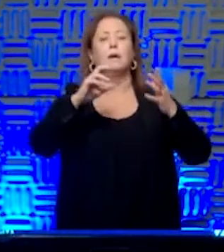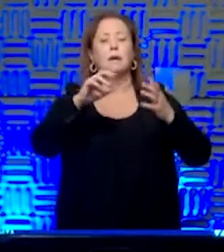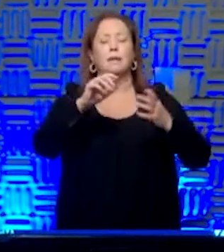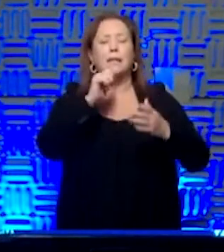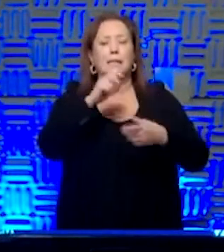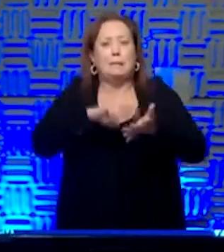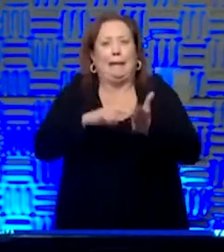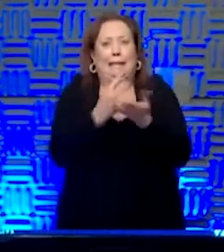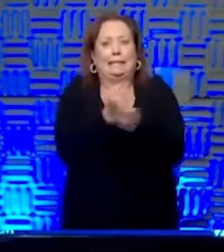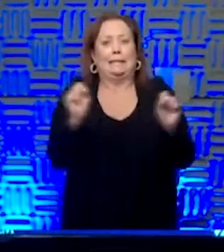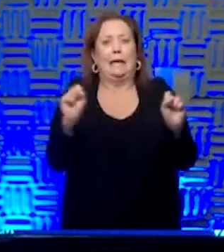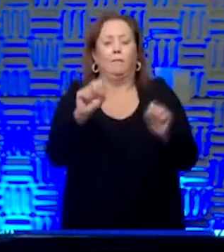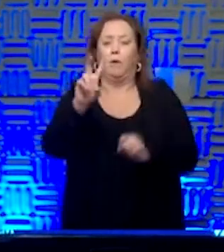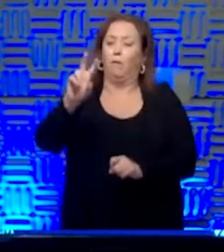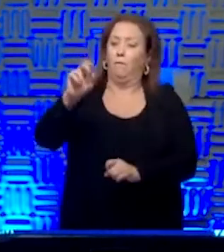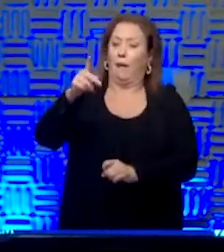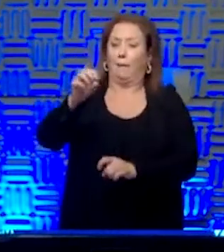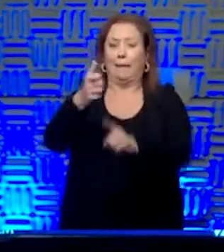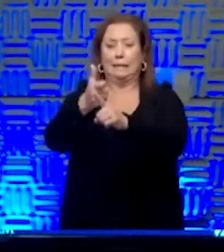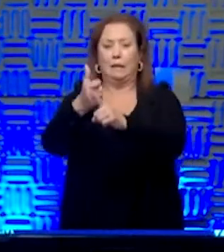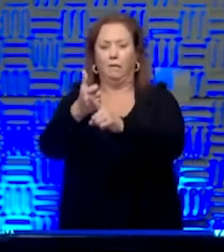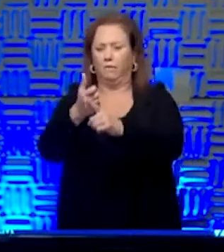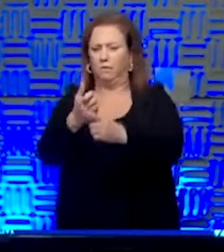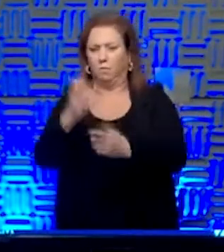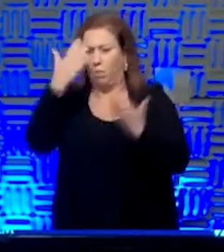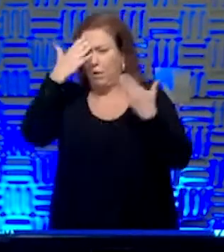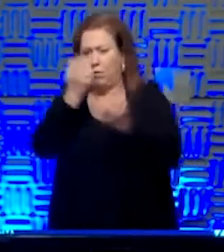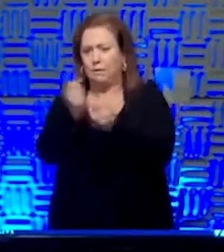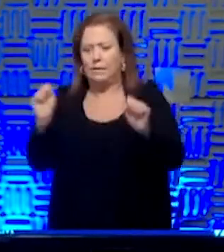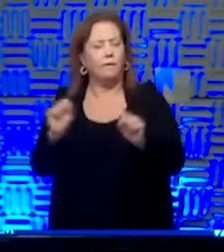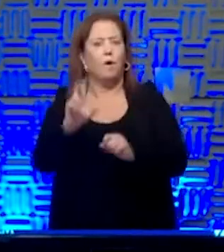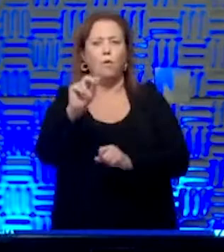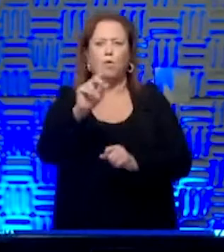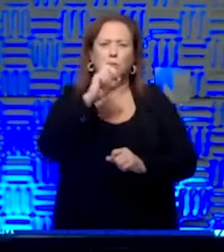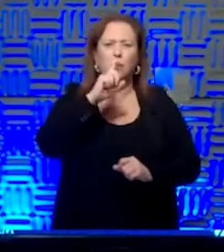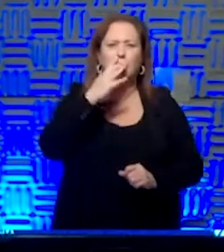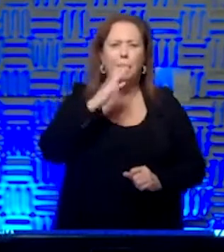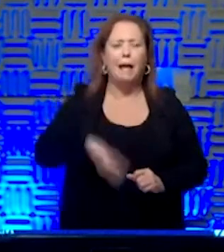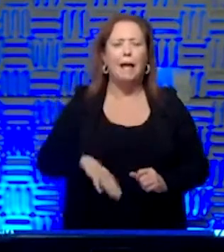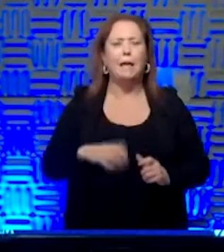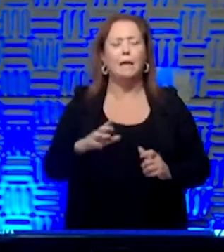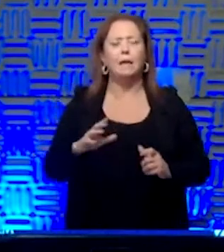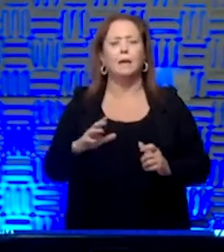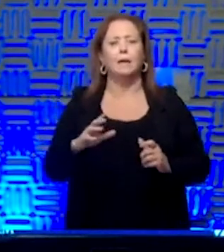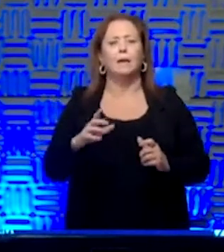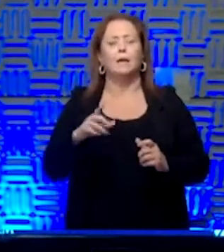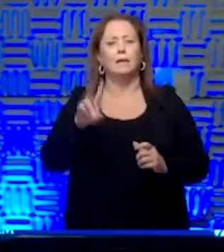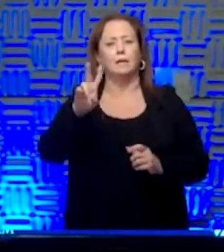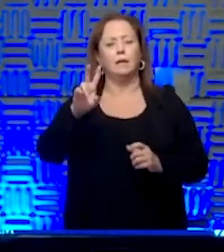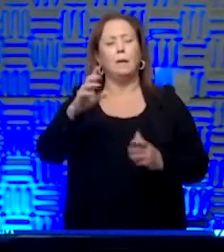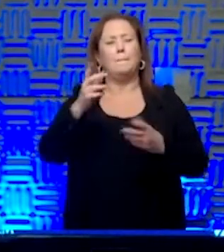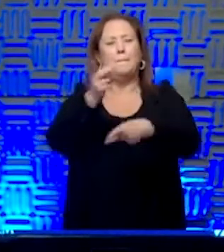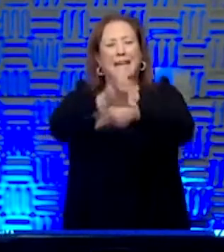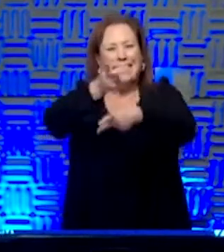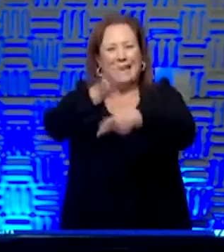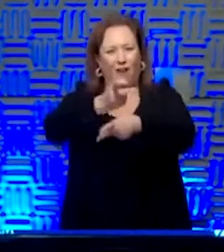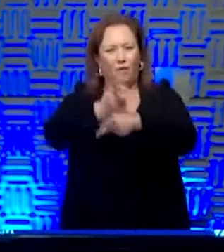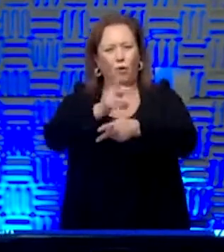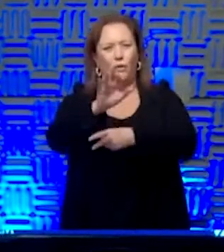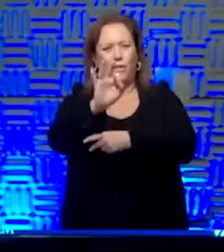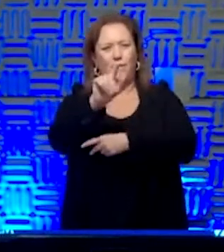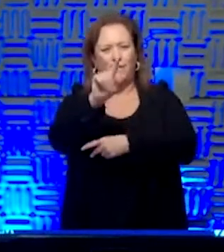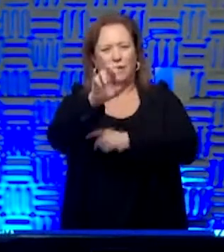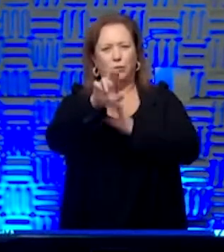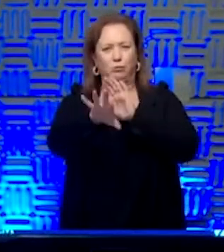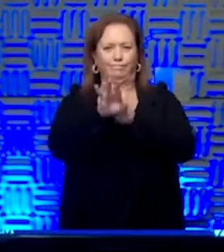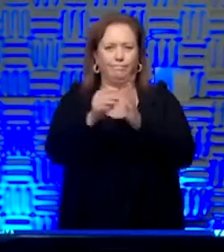safe. It was kind of like vaping. Oh, we don't know if it's safe. Oh, wait a minute. No. That's like really bad. And so, be careful with what kind of filters you